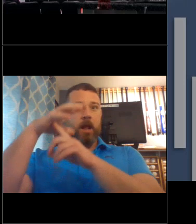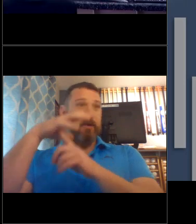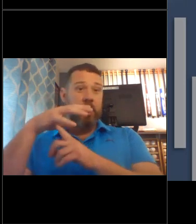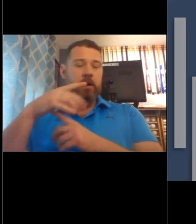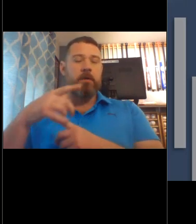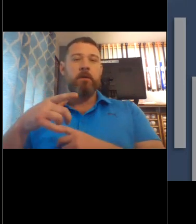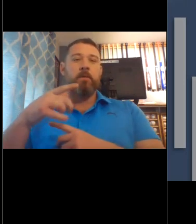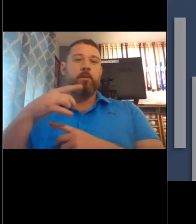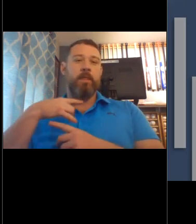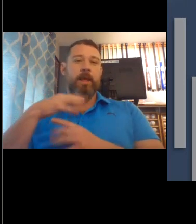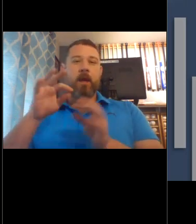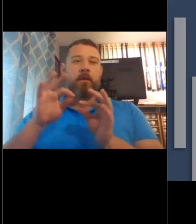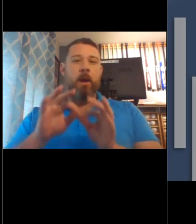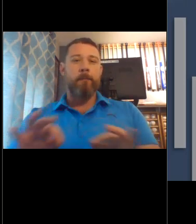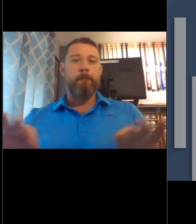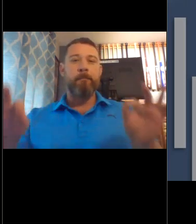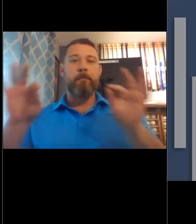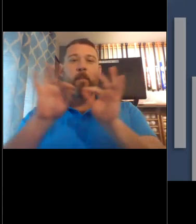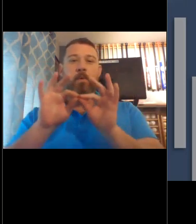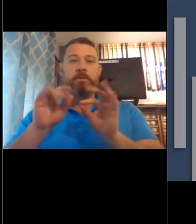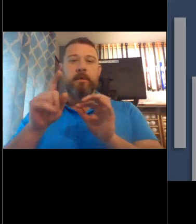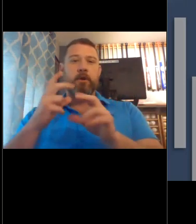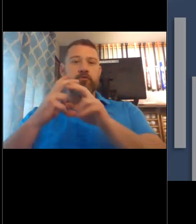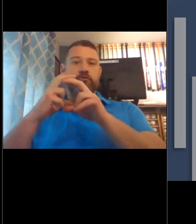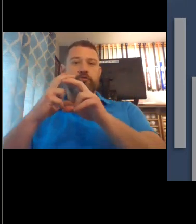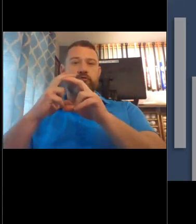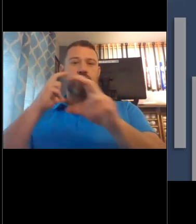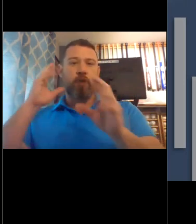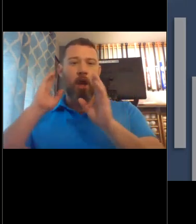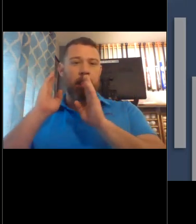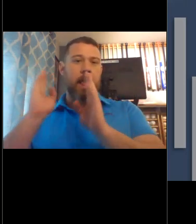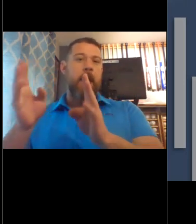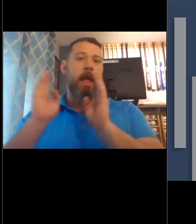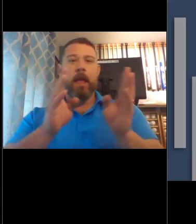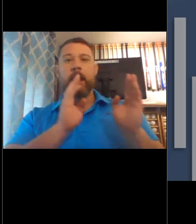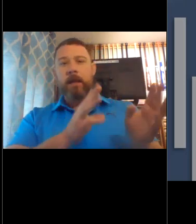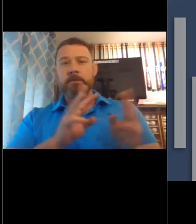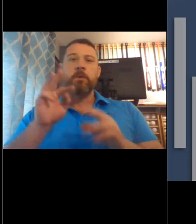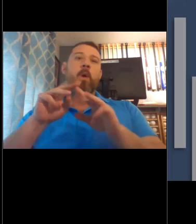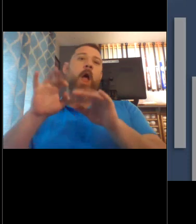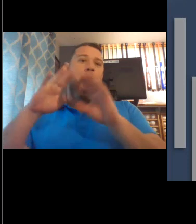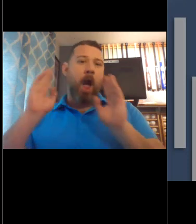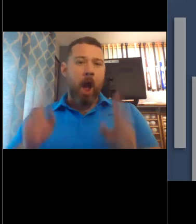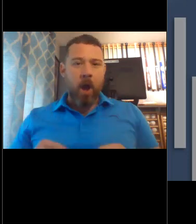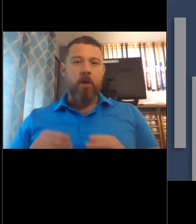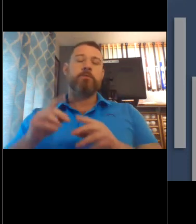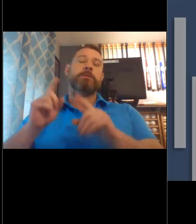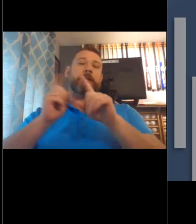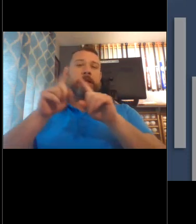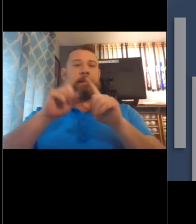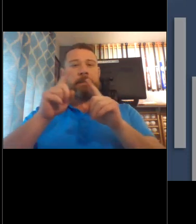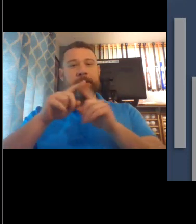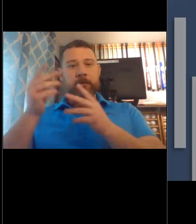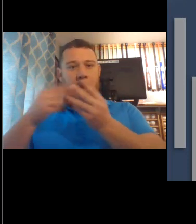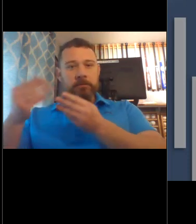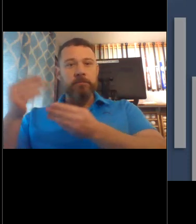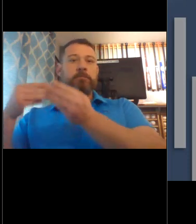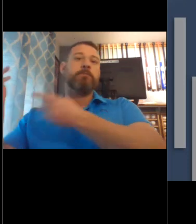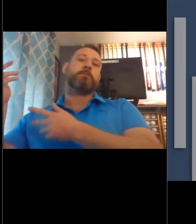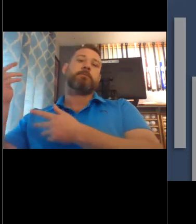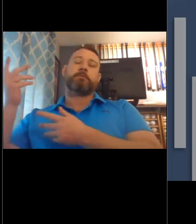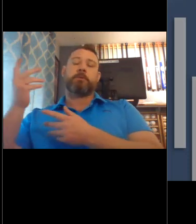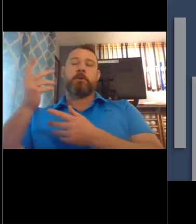the importance of your truck lanes with all of the warehousing and the products going in and out of this area. Looking down